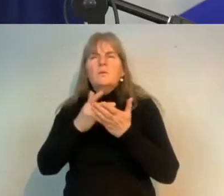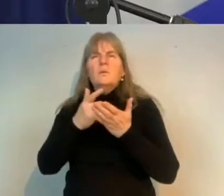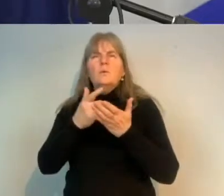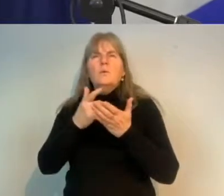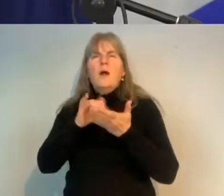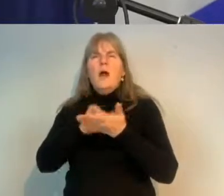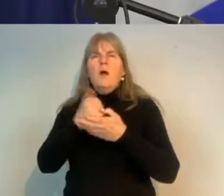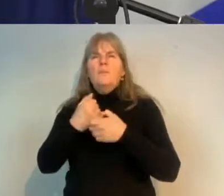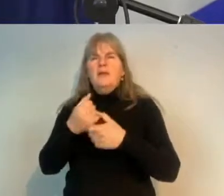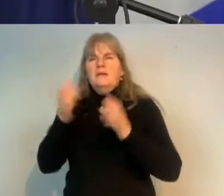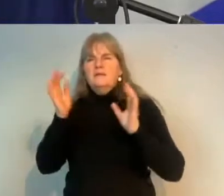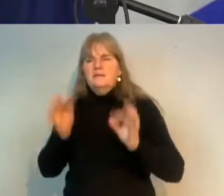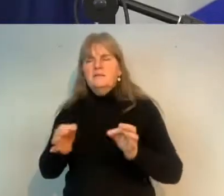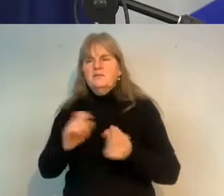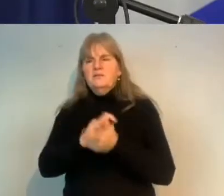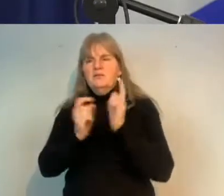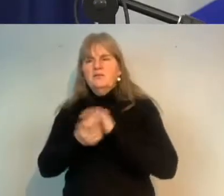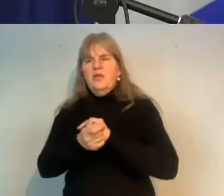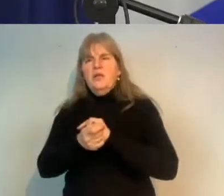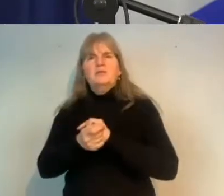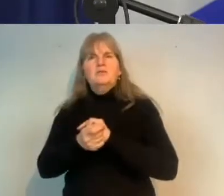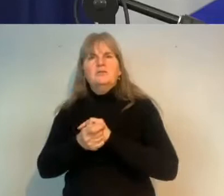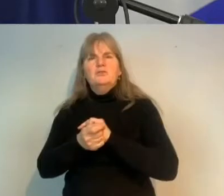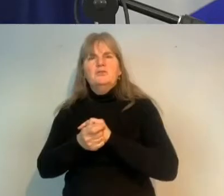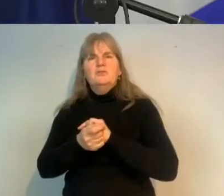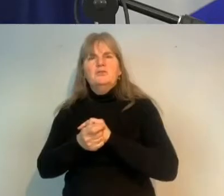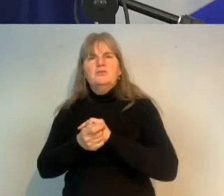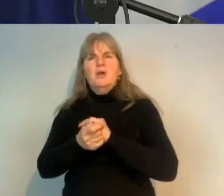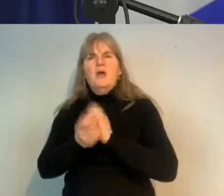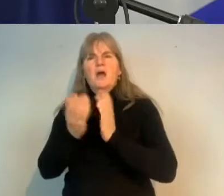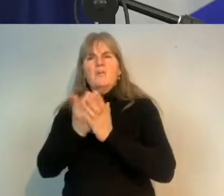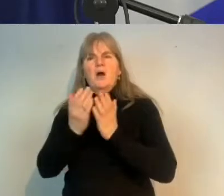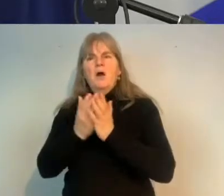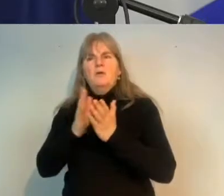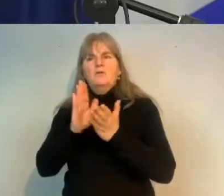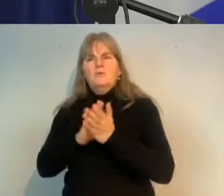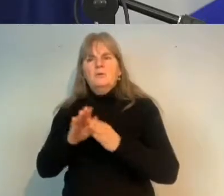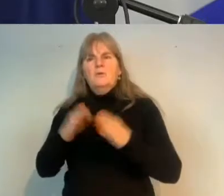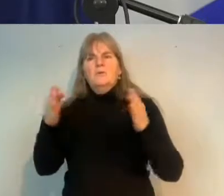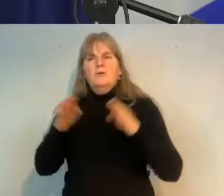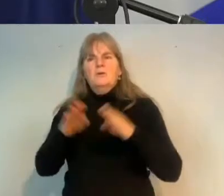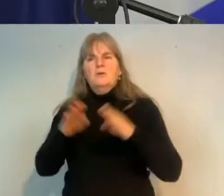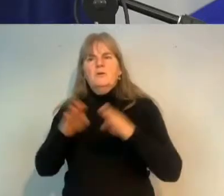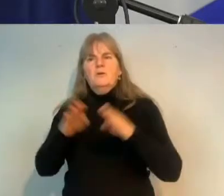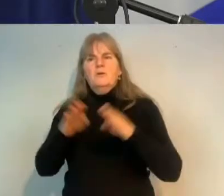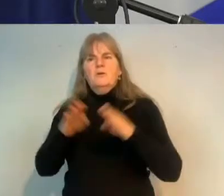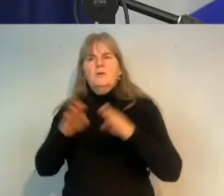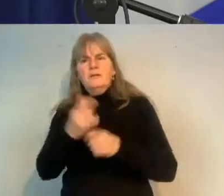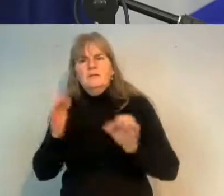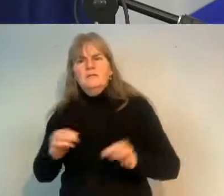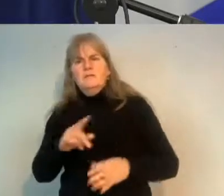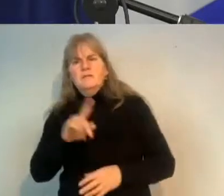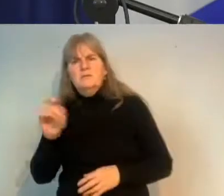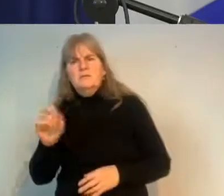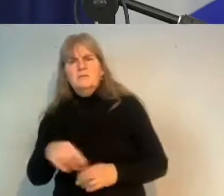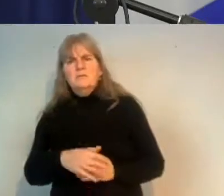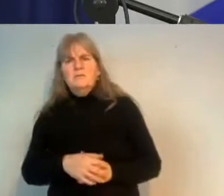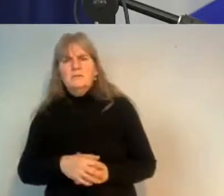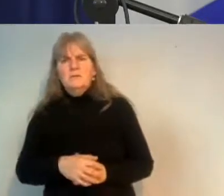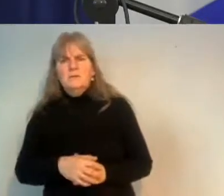change our take of keeping schools open right now? Okay, I'll start in English.